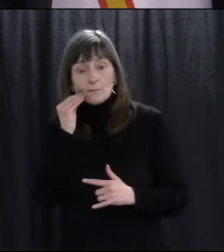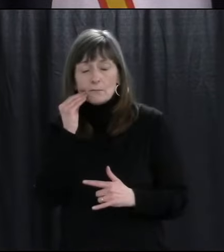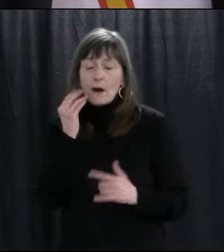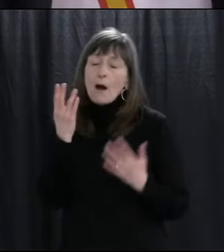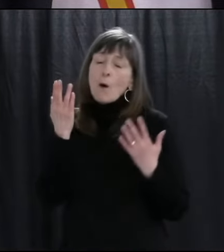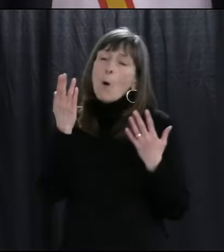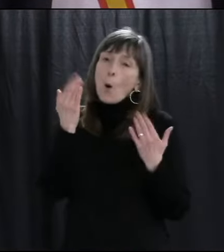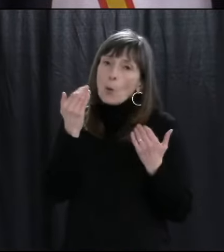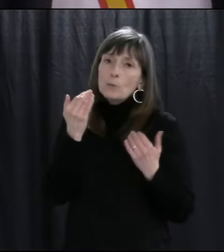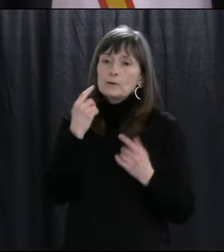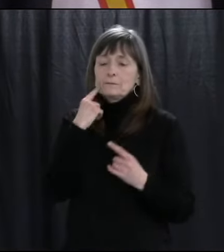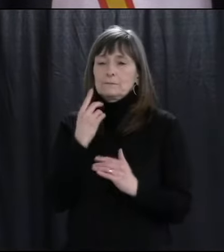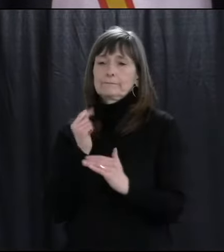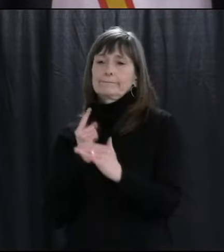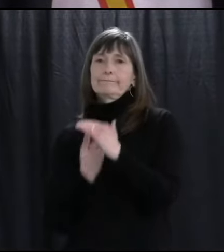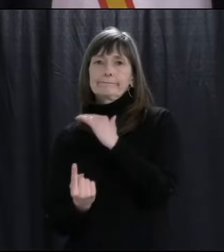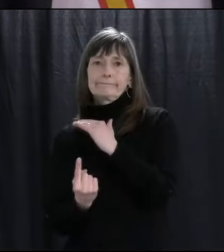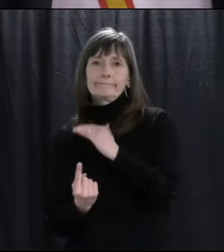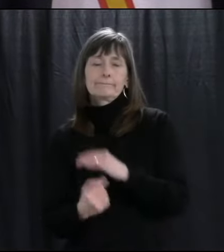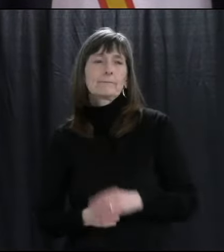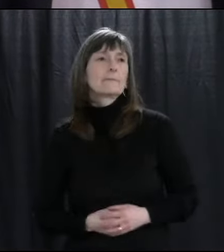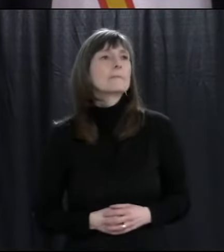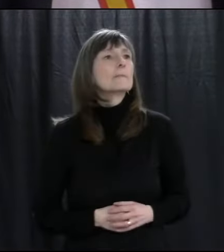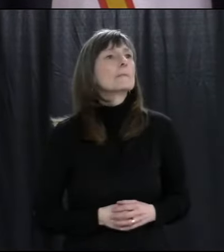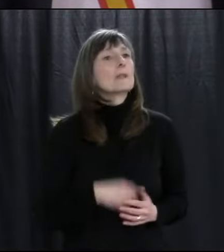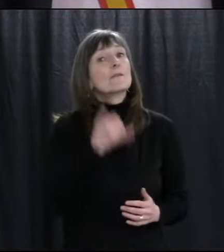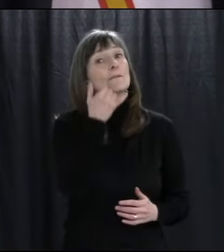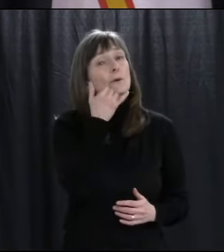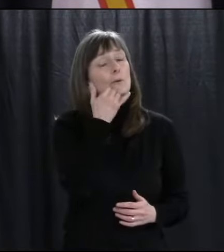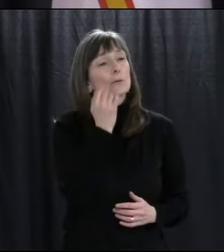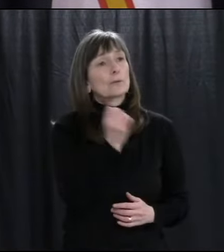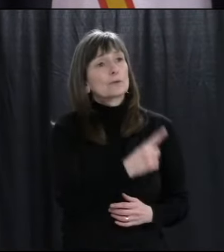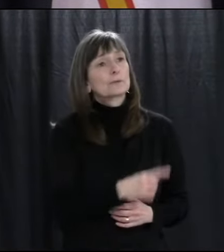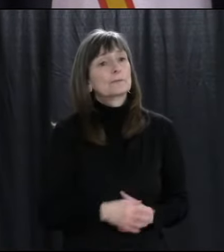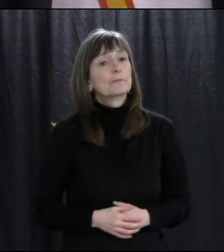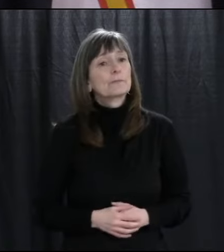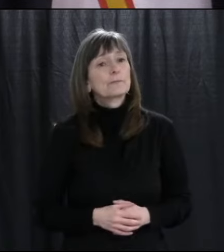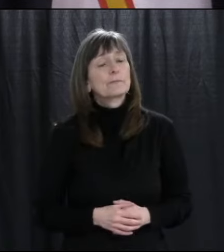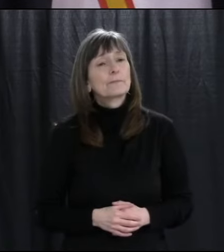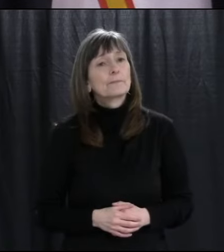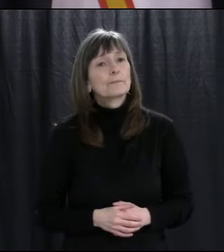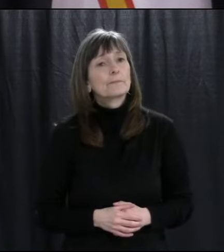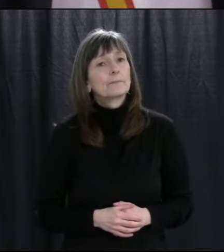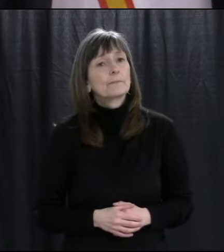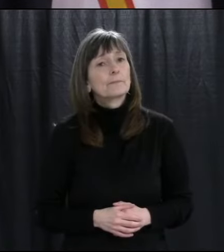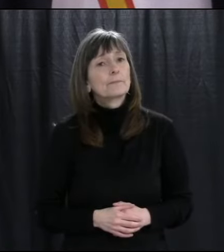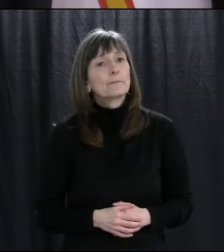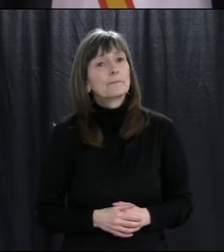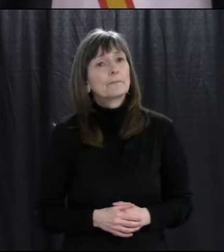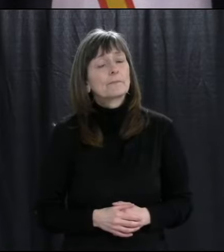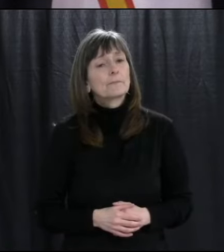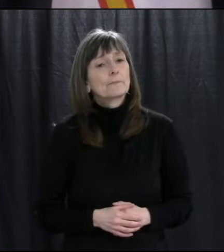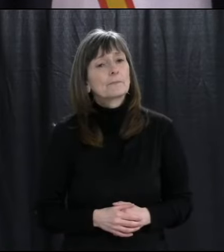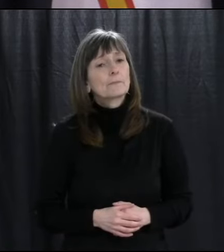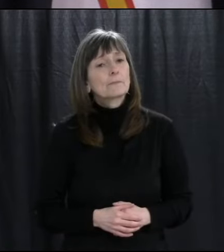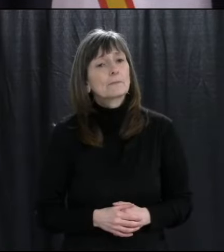Question on the phone from Peter Jackson. Yes. I want to ask whether anything that